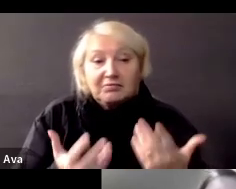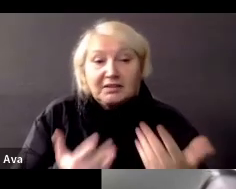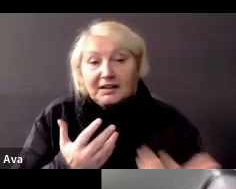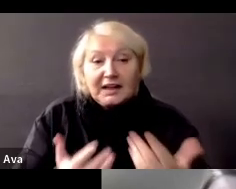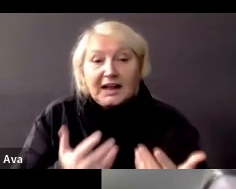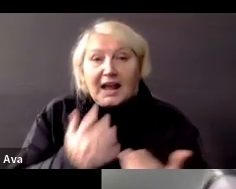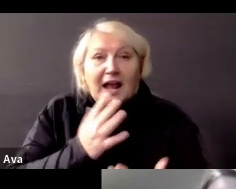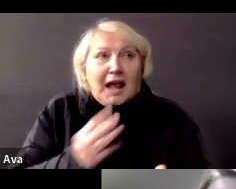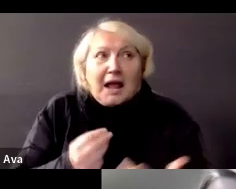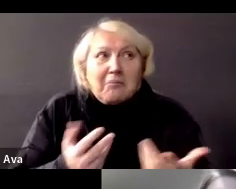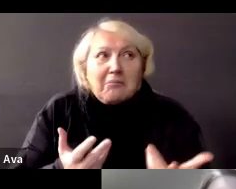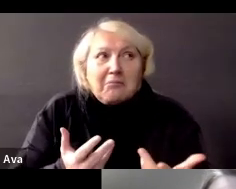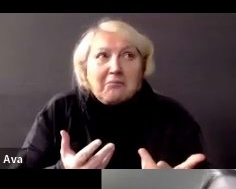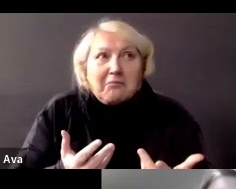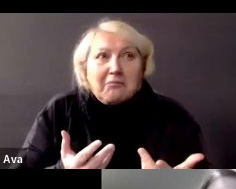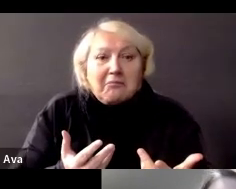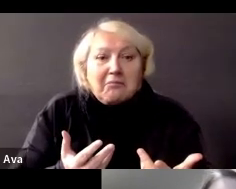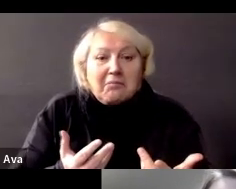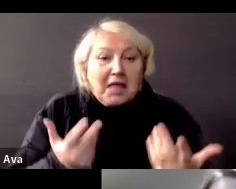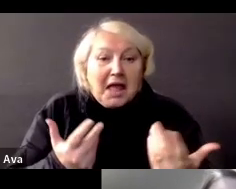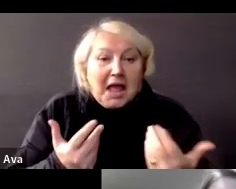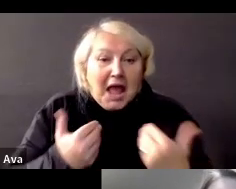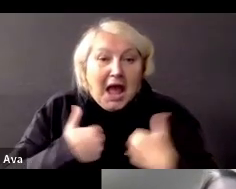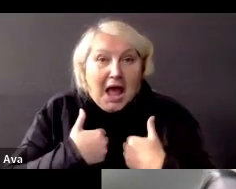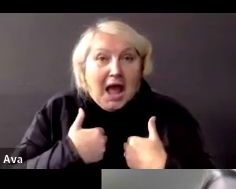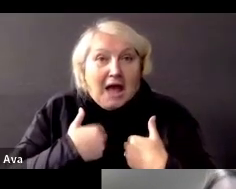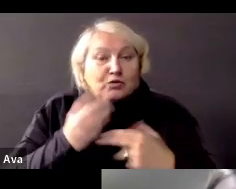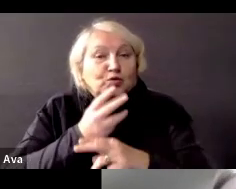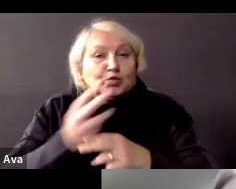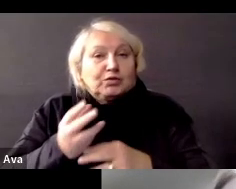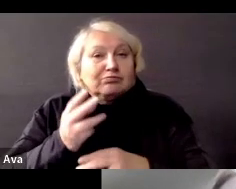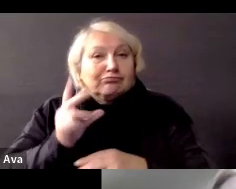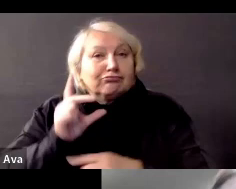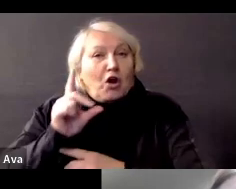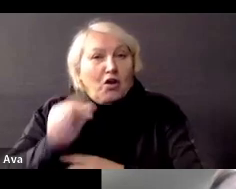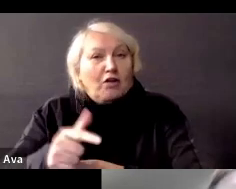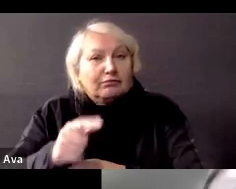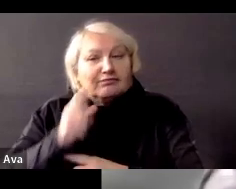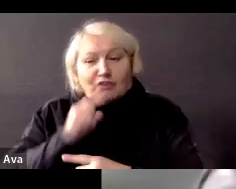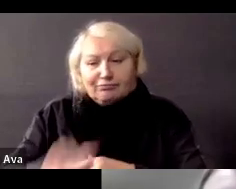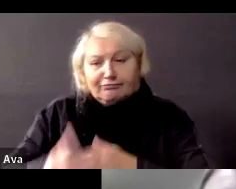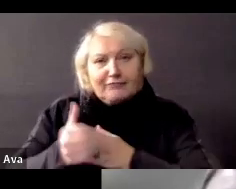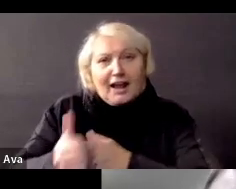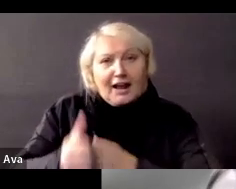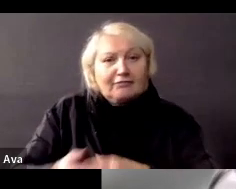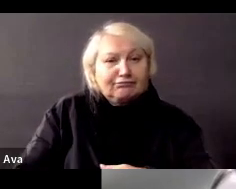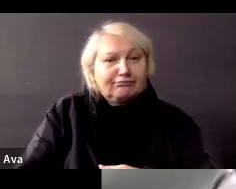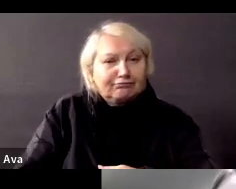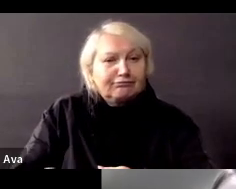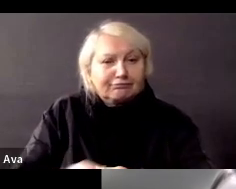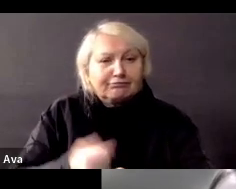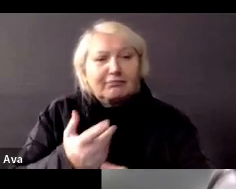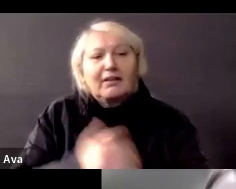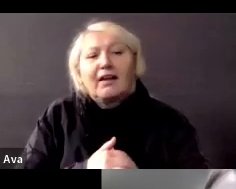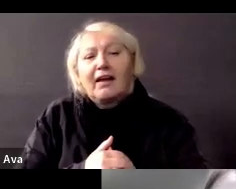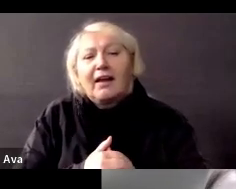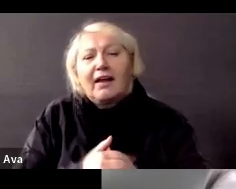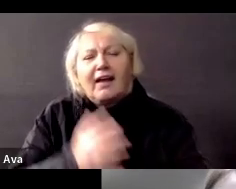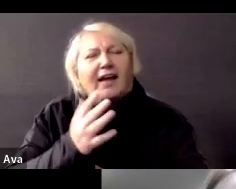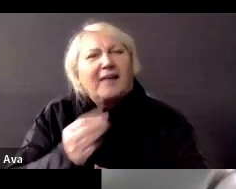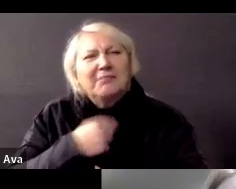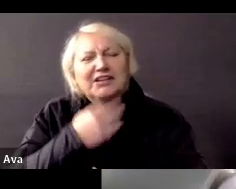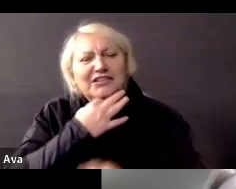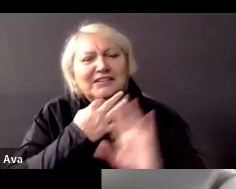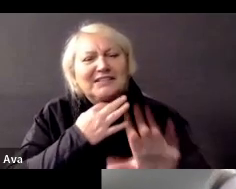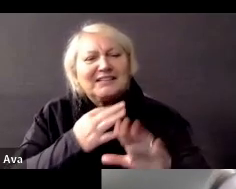mean to me? Well, it's been my career, so that's one thing. And I say that with